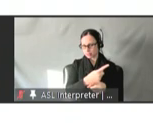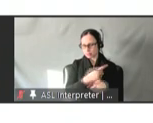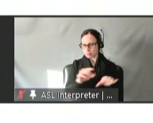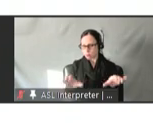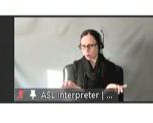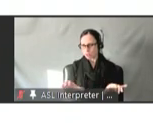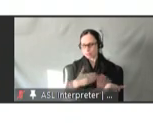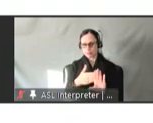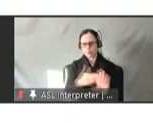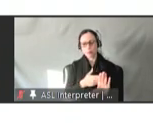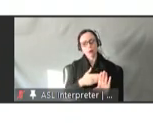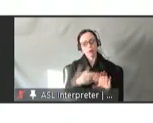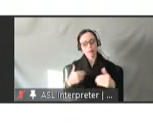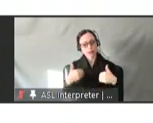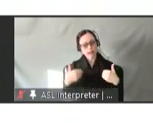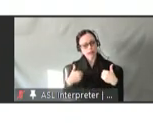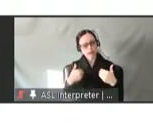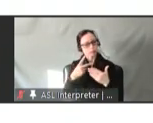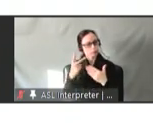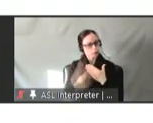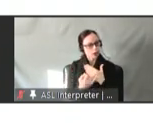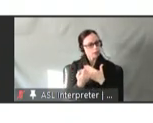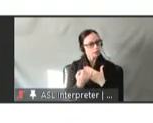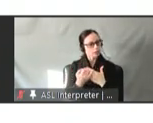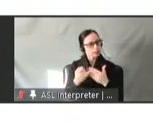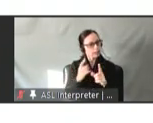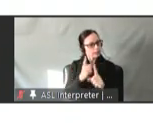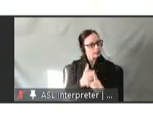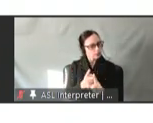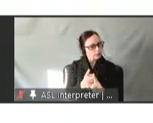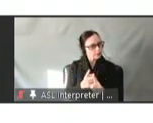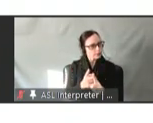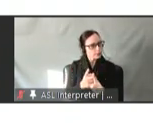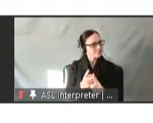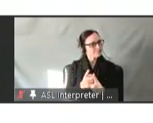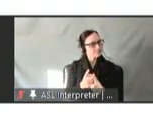pediatric initiative, the IHS national immunization coverage for the